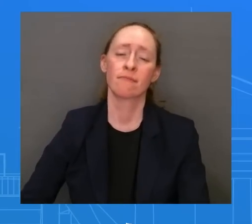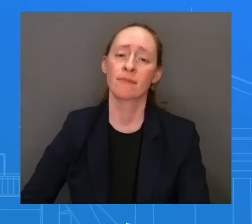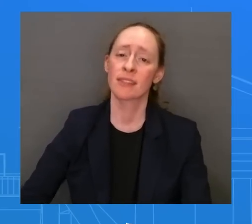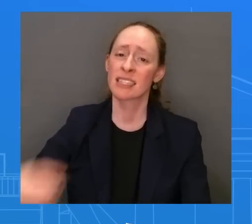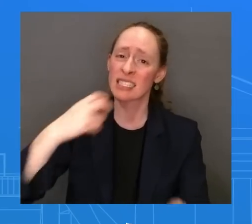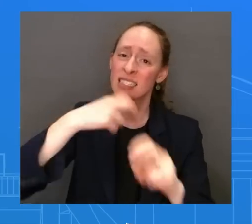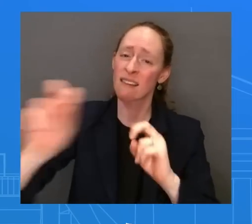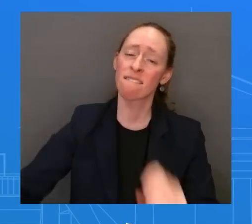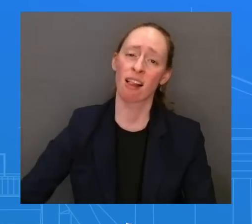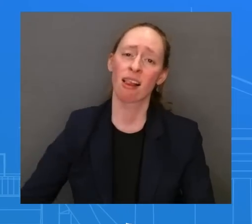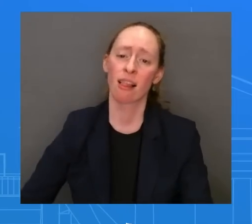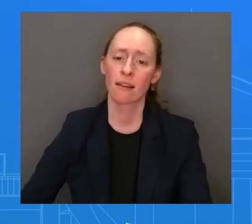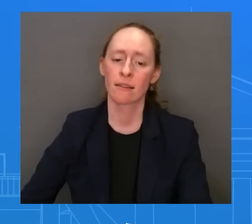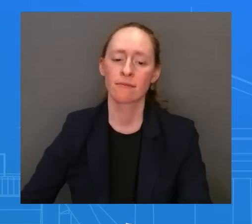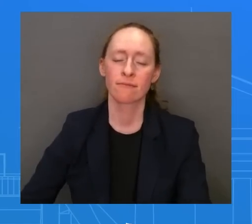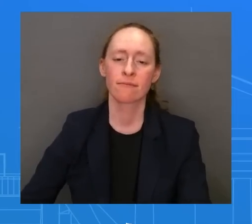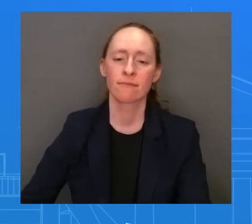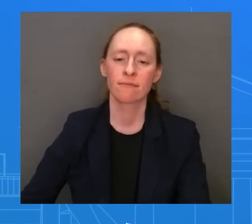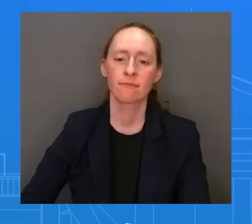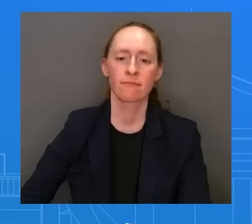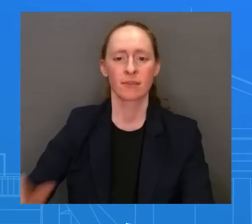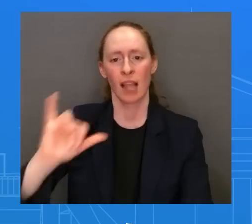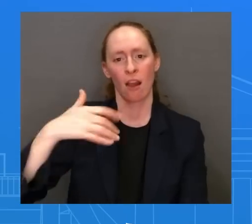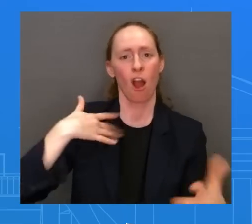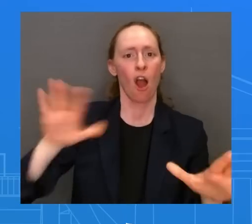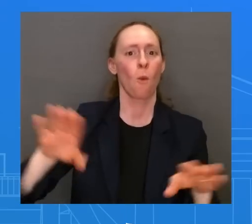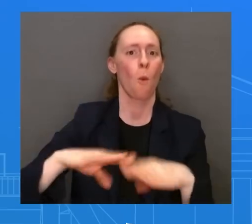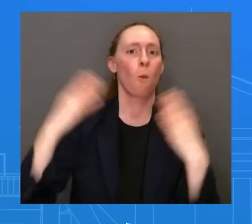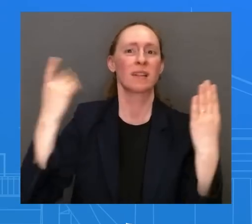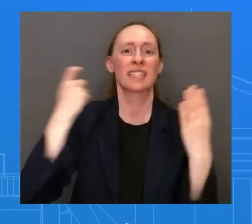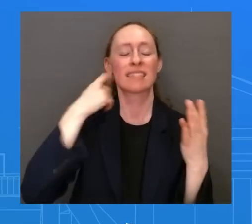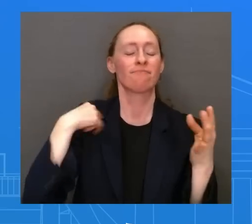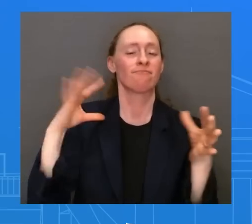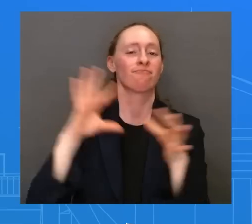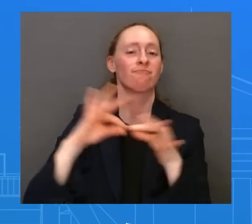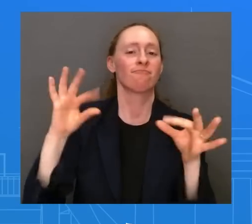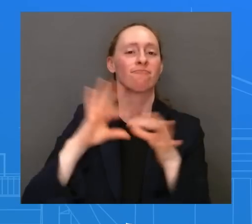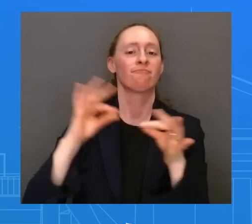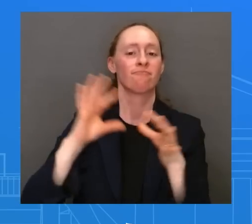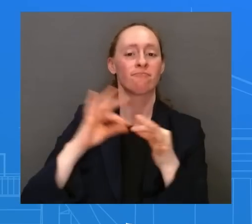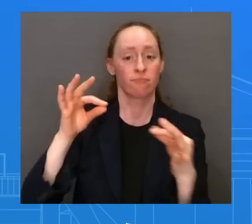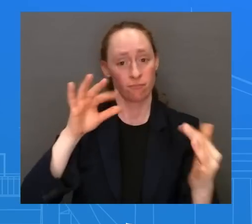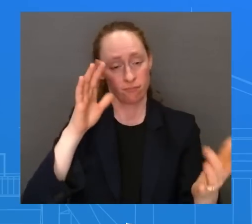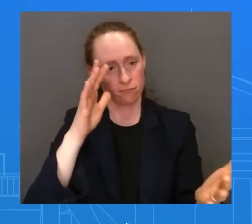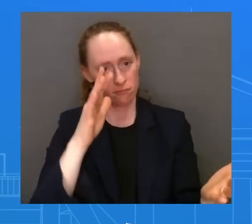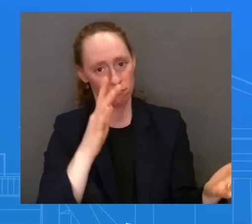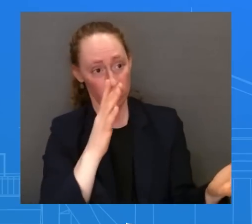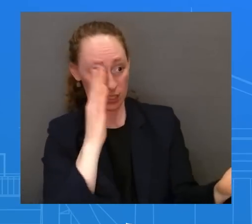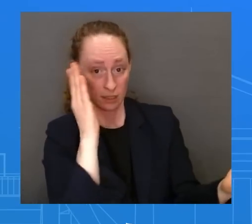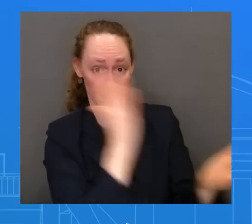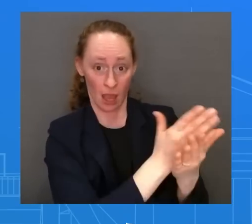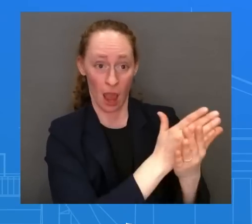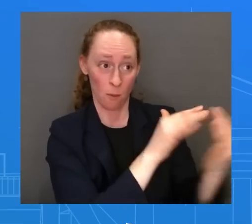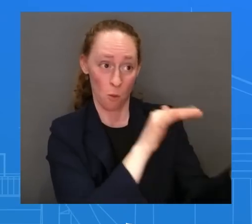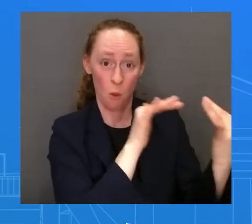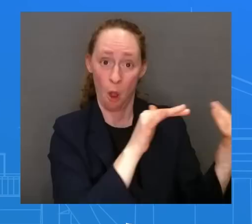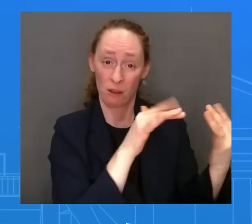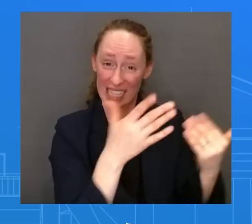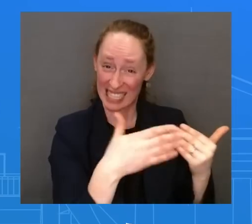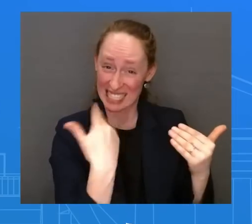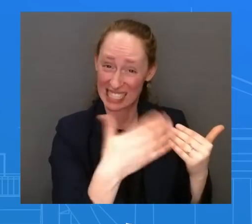ending a war any War is not an easy Endeavor certainly not after 20 years and the president said himself there was no